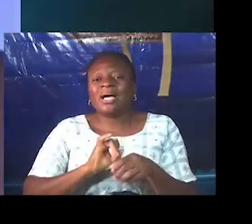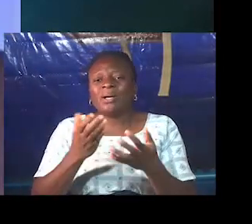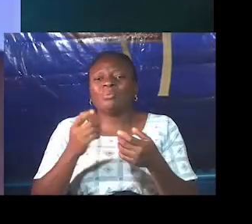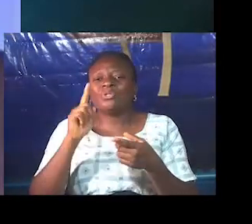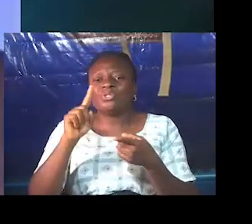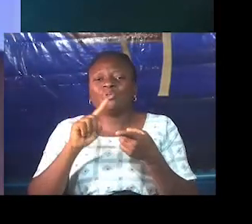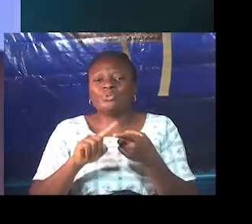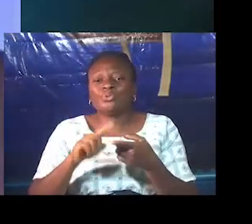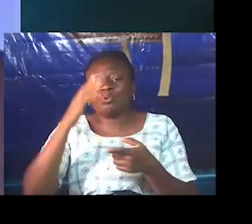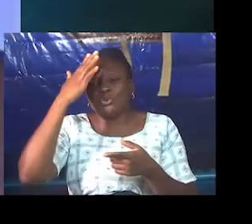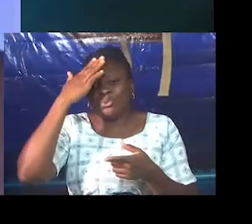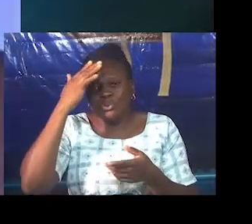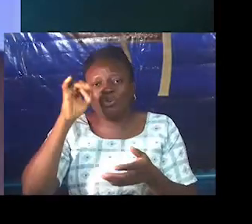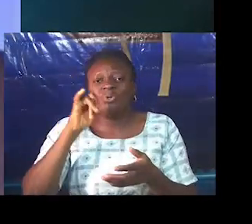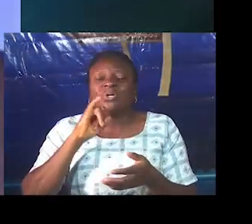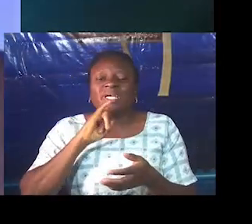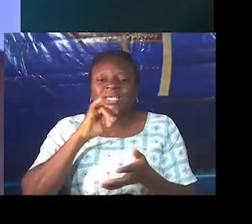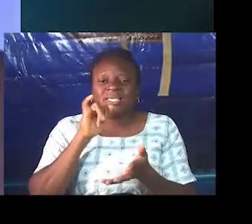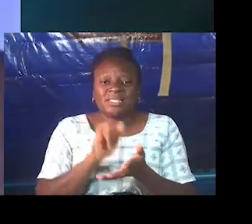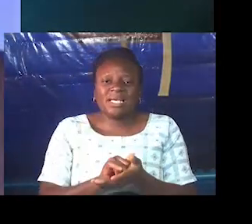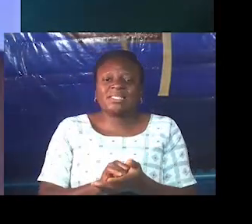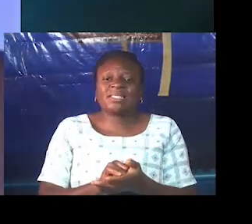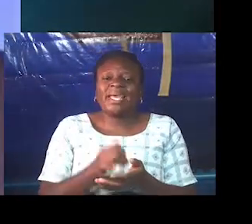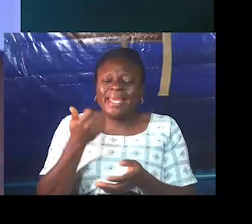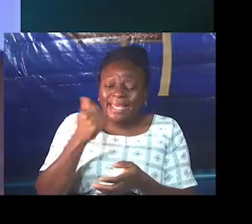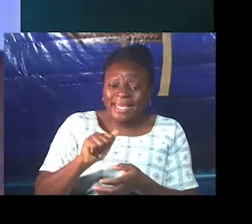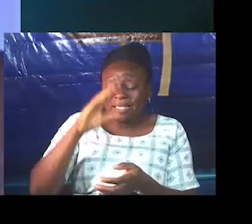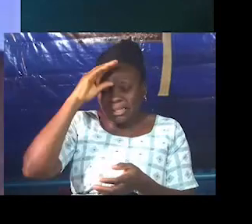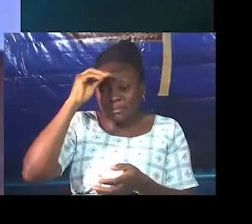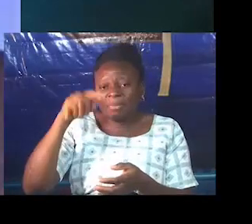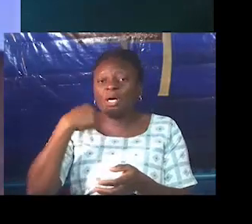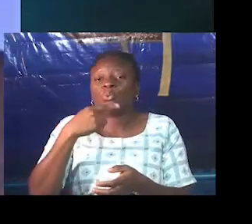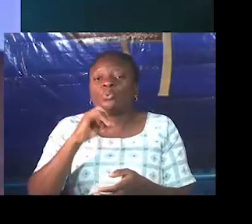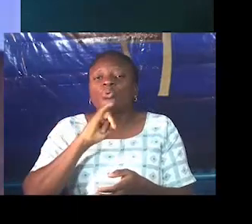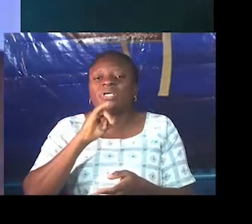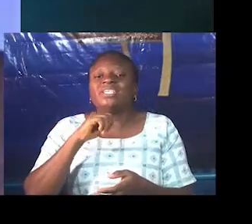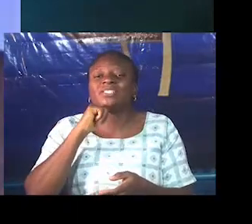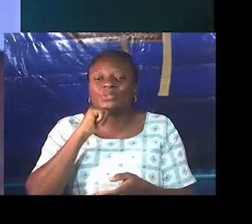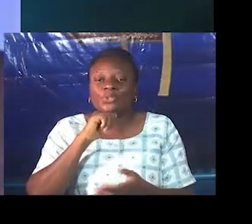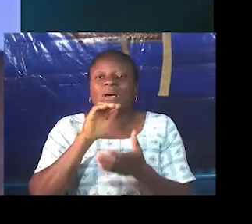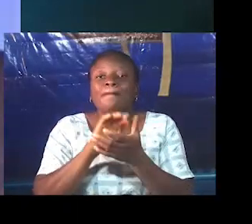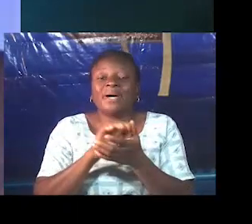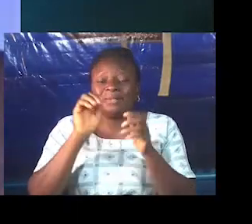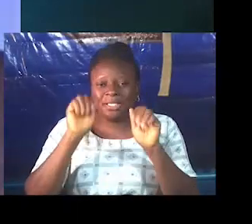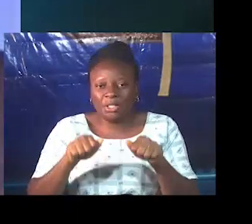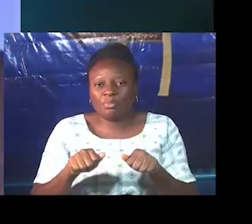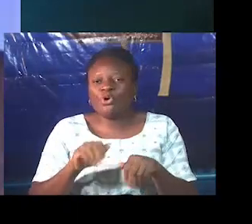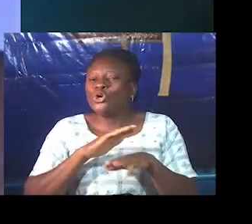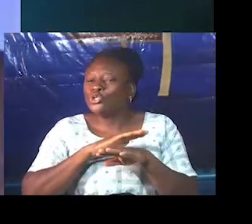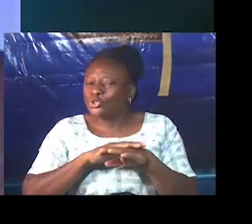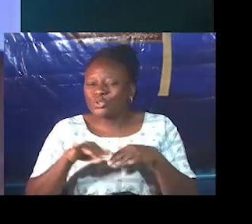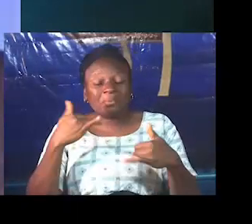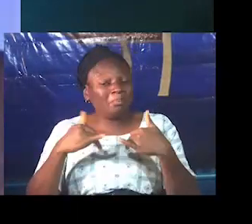that are not marriable, you don't even pray about it at all. You don't even give them a chance around your life at all. Don't play around